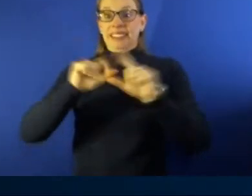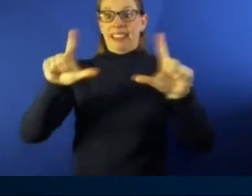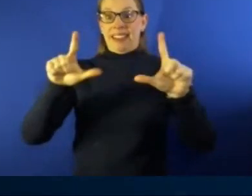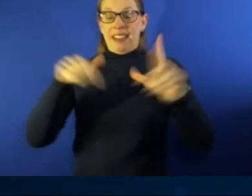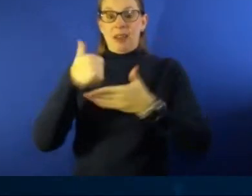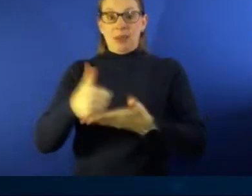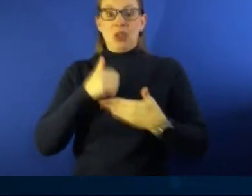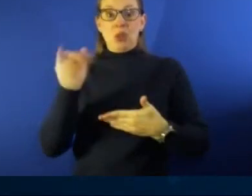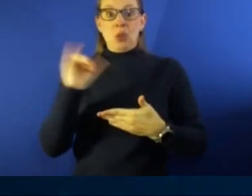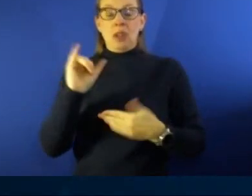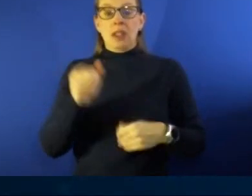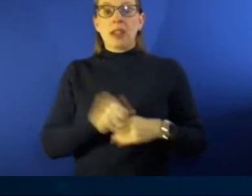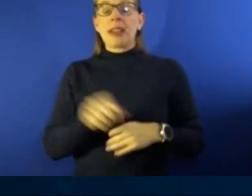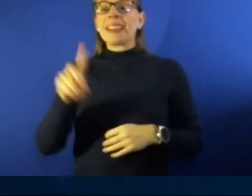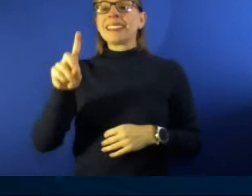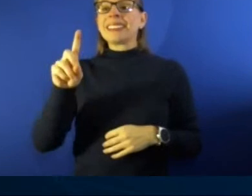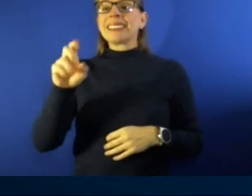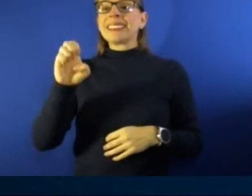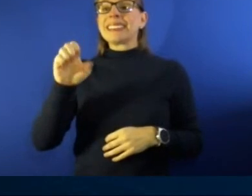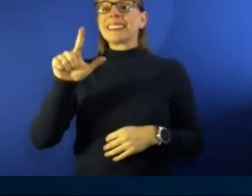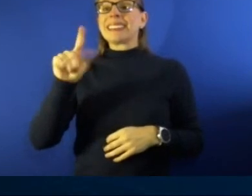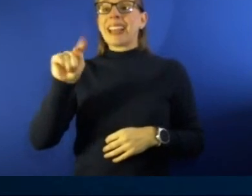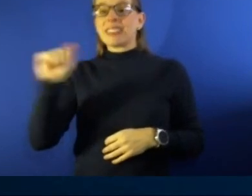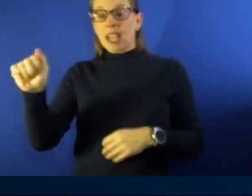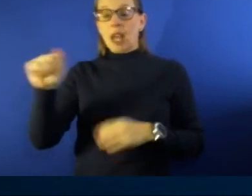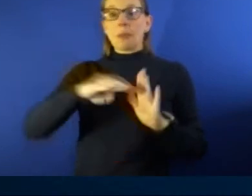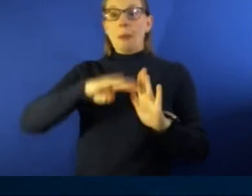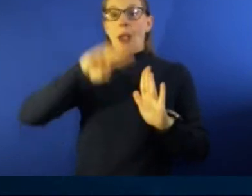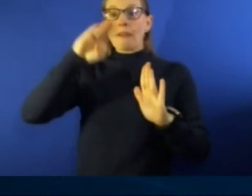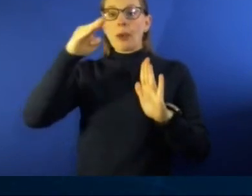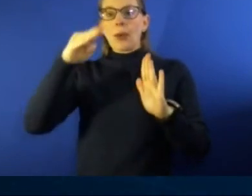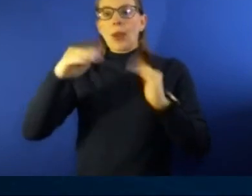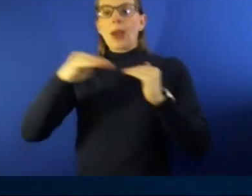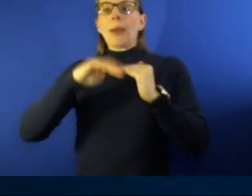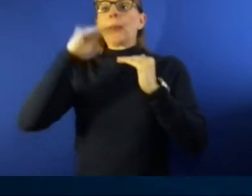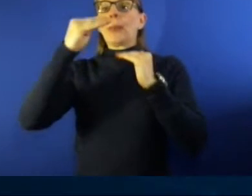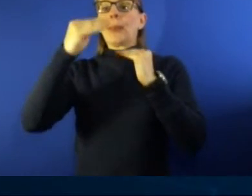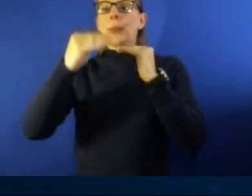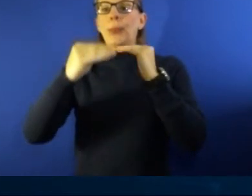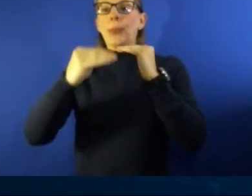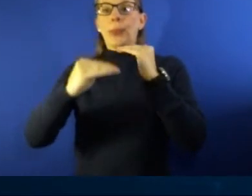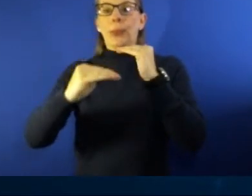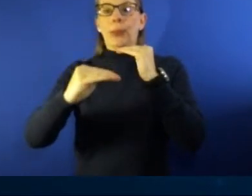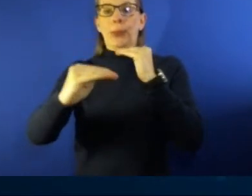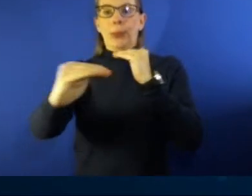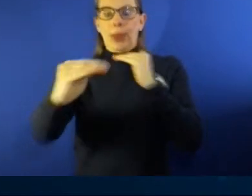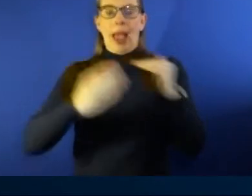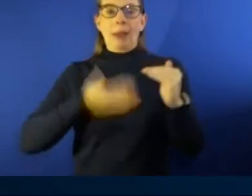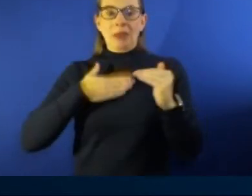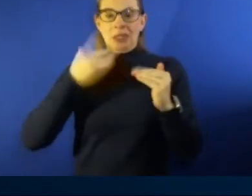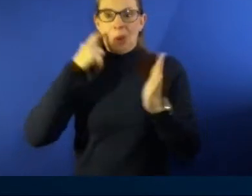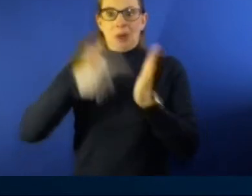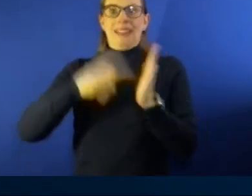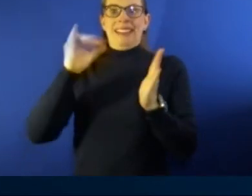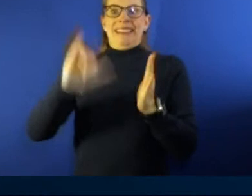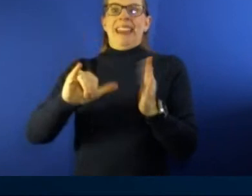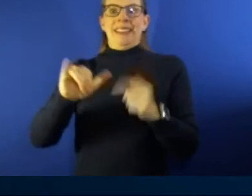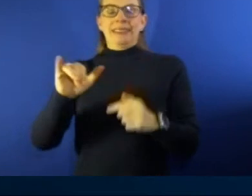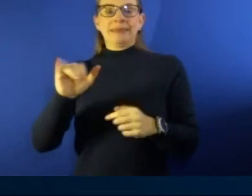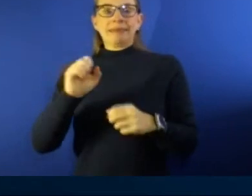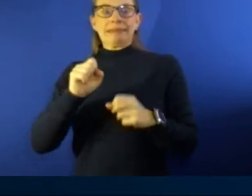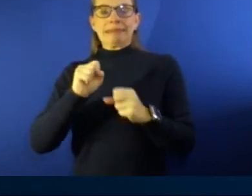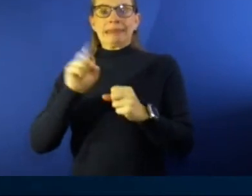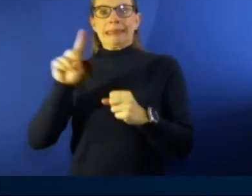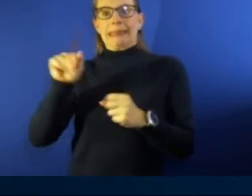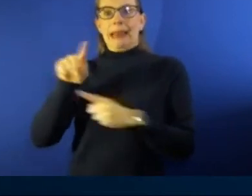Delta wave has receded in the state of Georgia, and we're very happy to see that. On the slide that I'm showing you here, you've got the map of the United